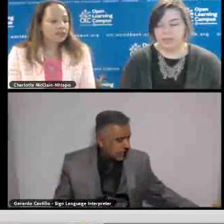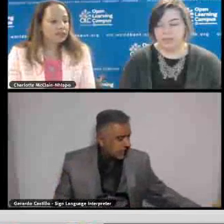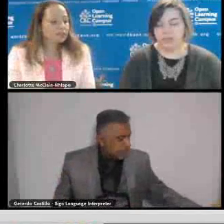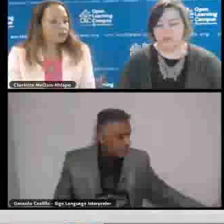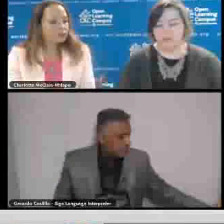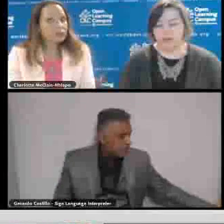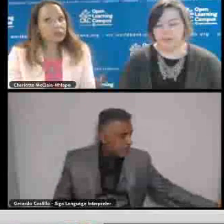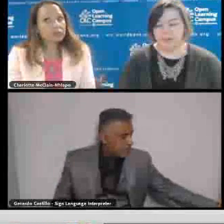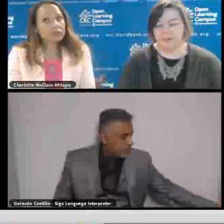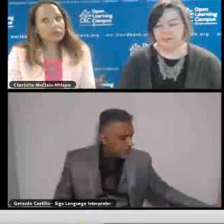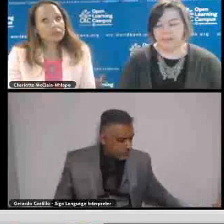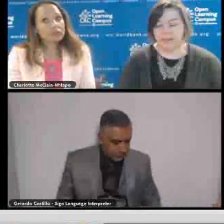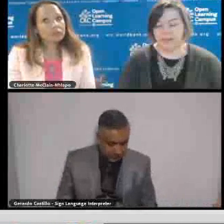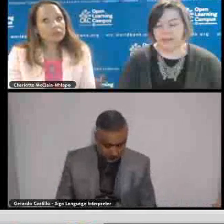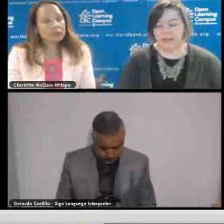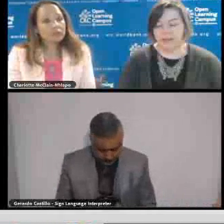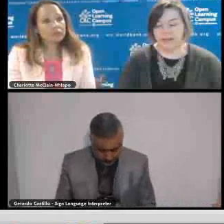So,